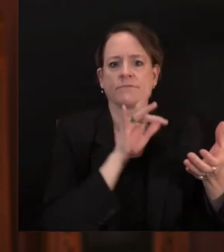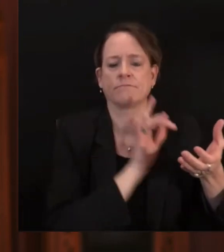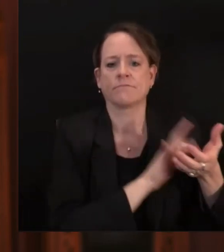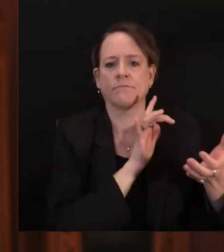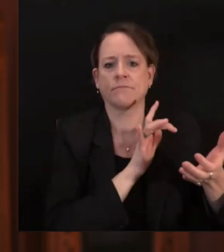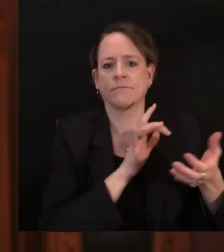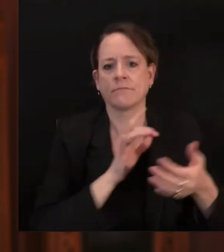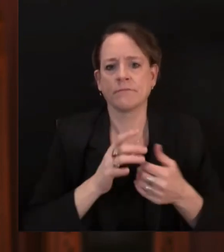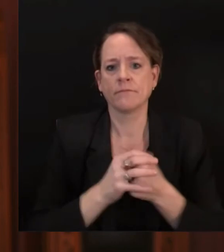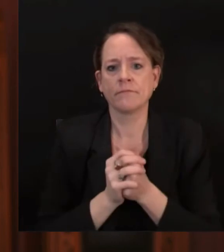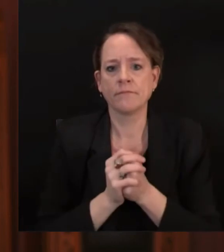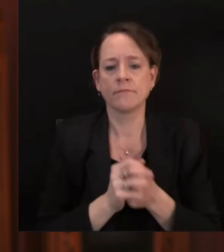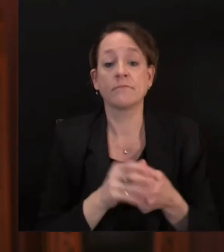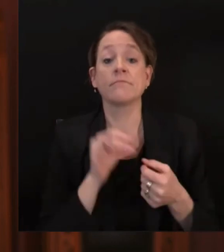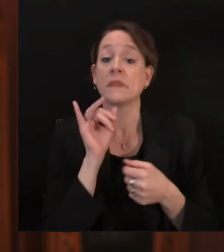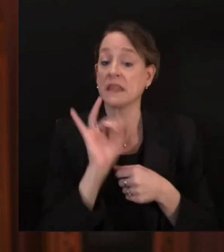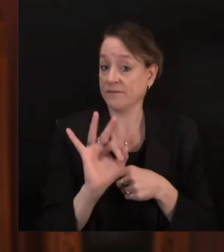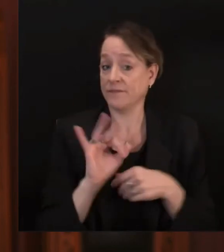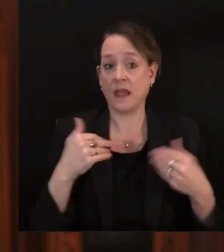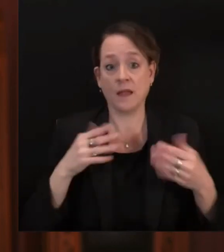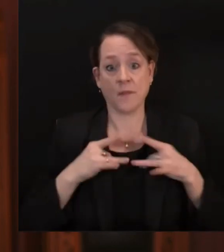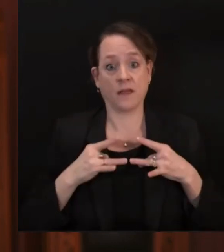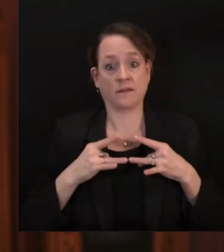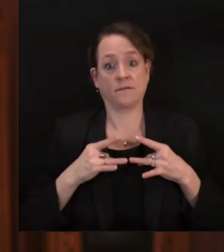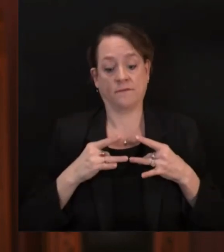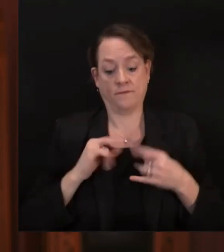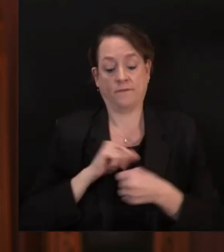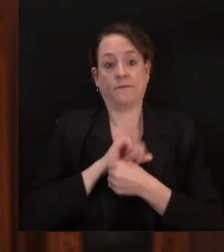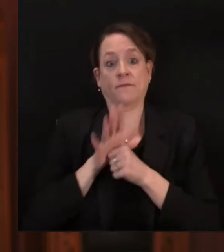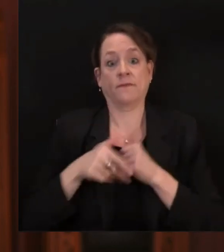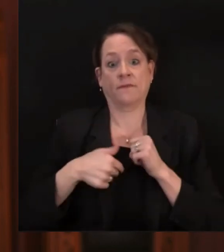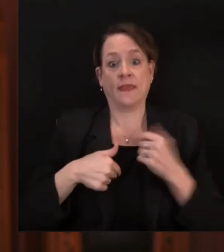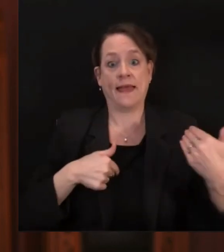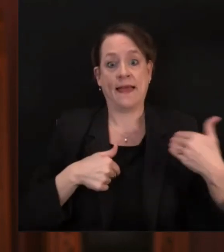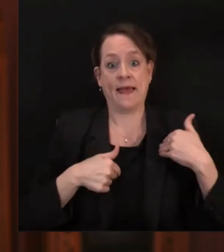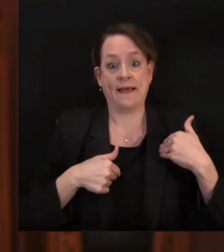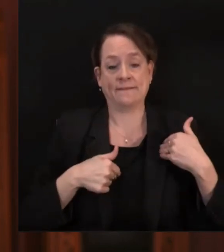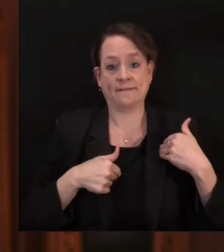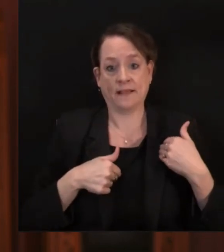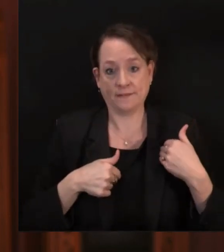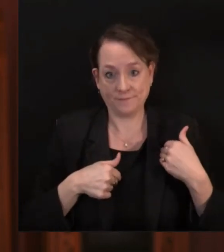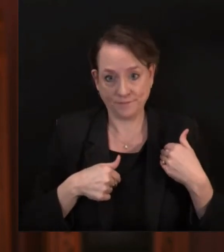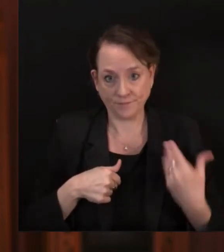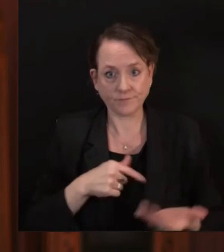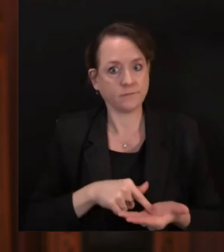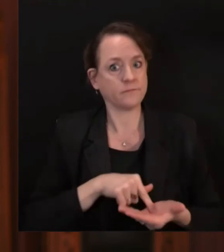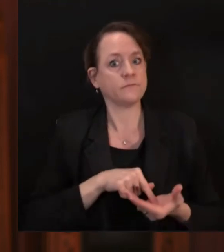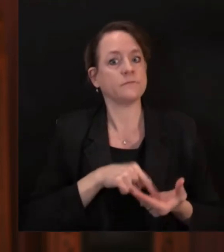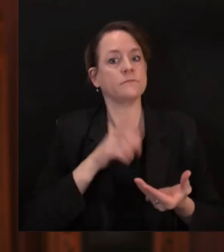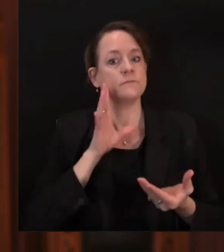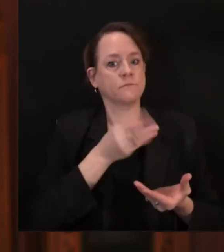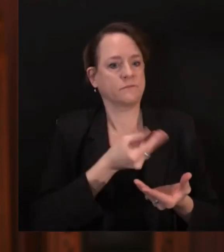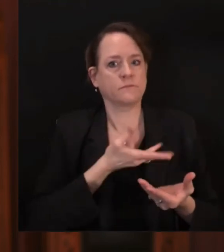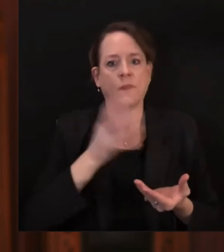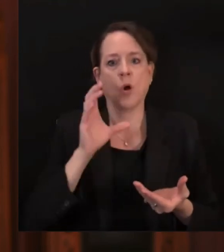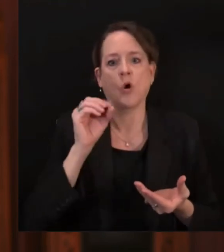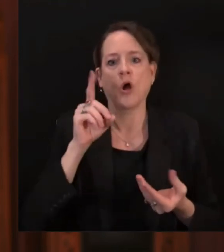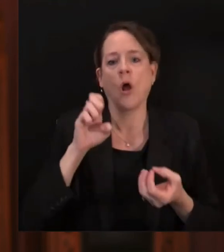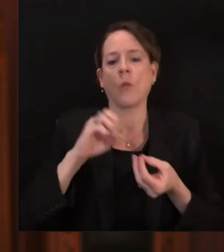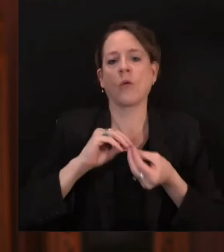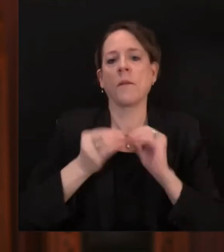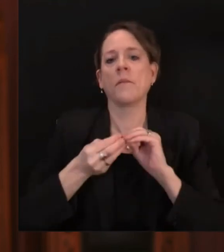with a code, and it will ask you if you want to use that code to notify folks that your